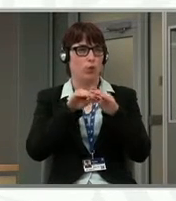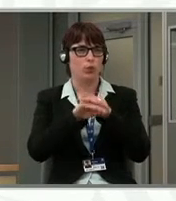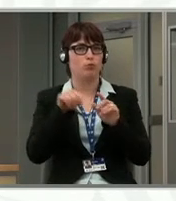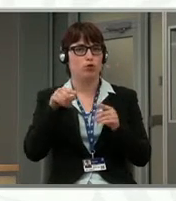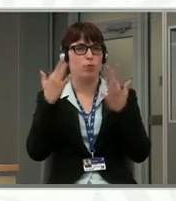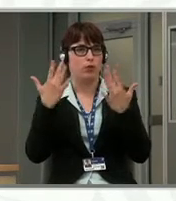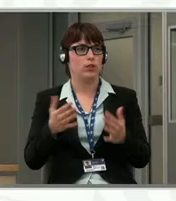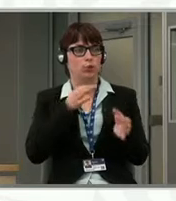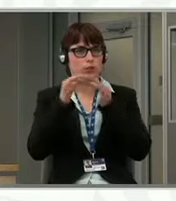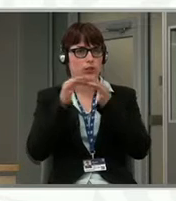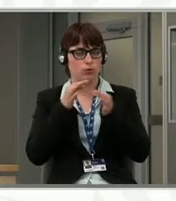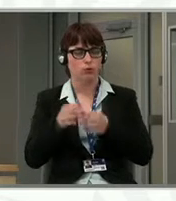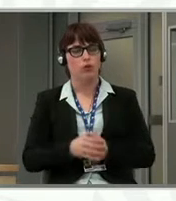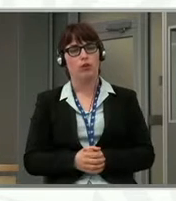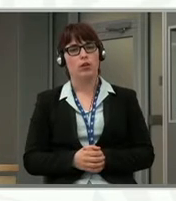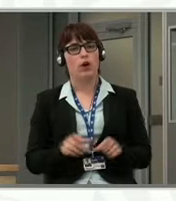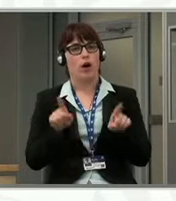has